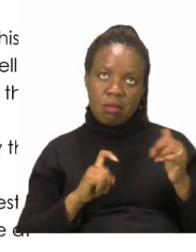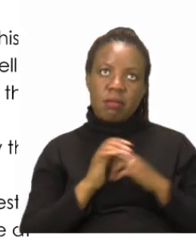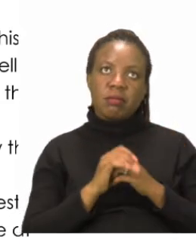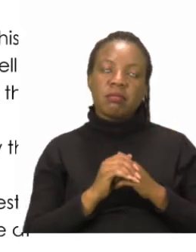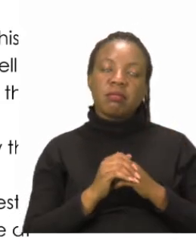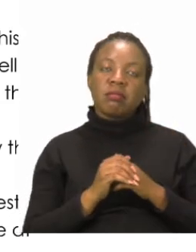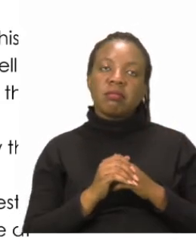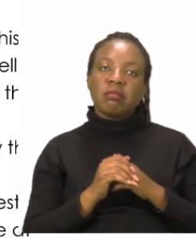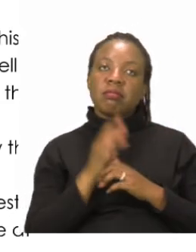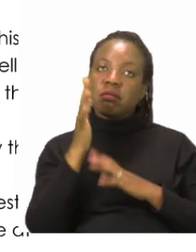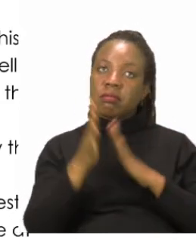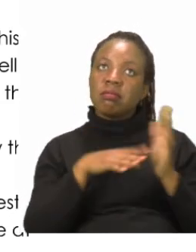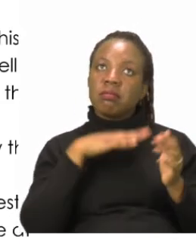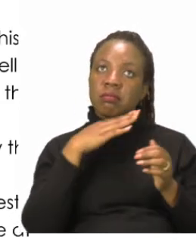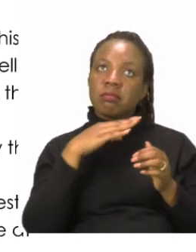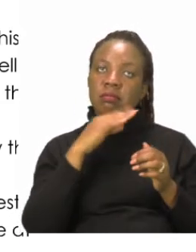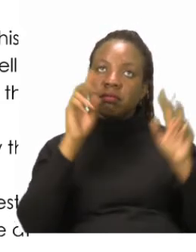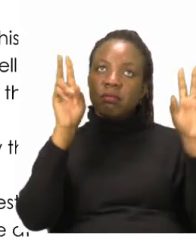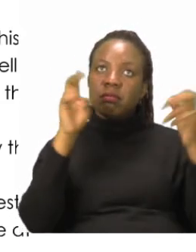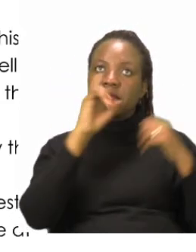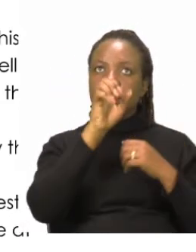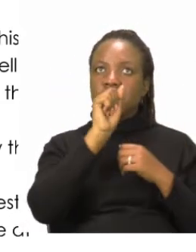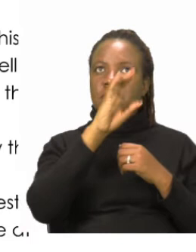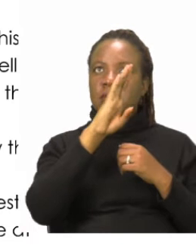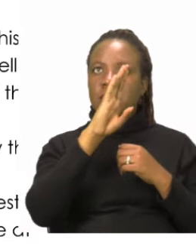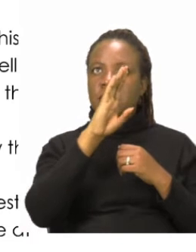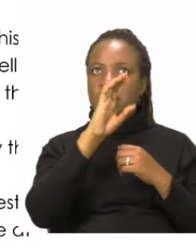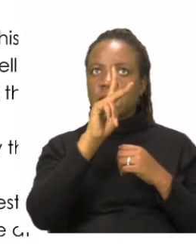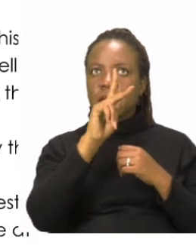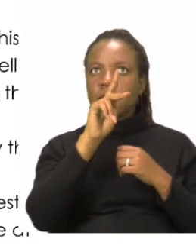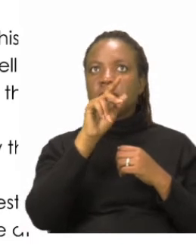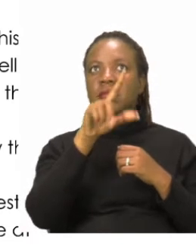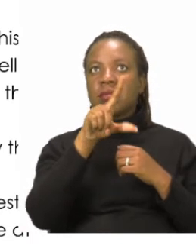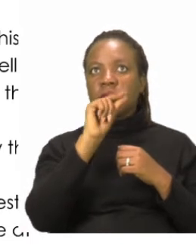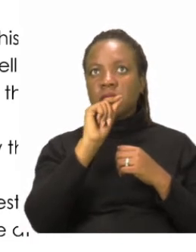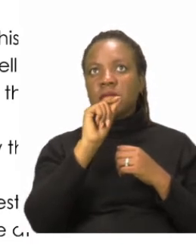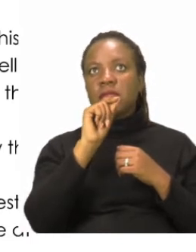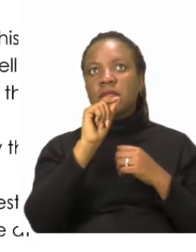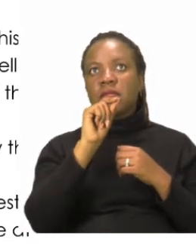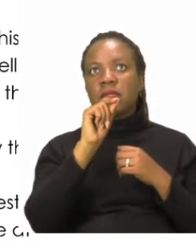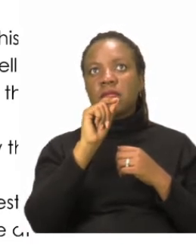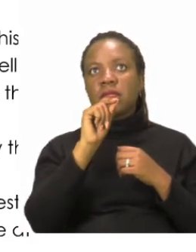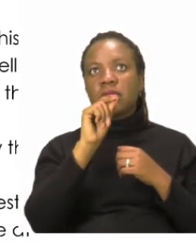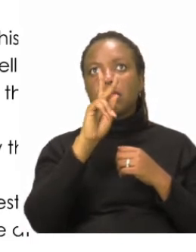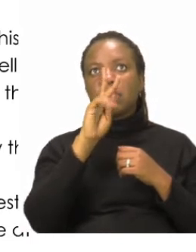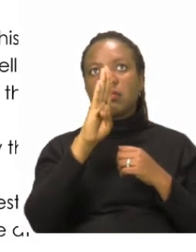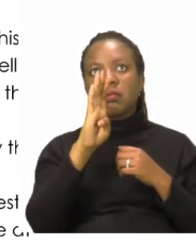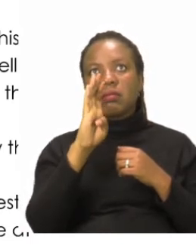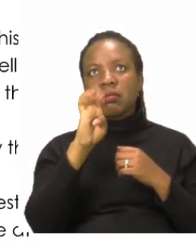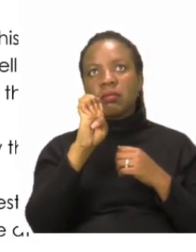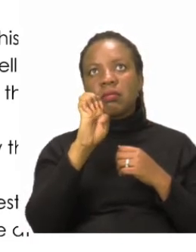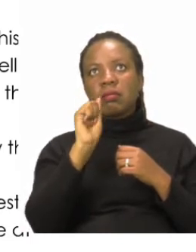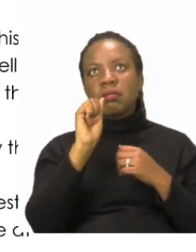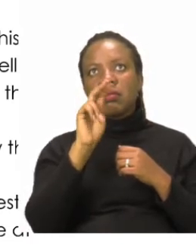story. Jack and the Beanstalk. One day, in a faraway land, a